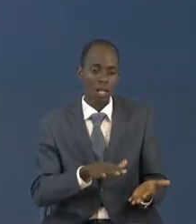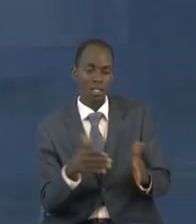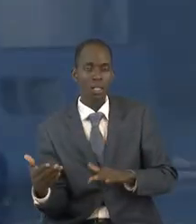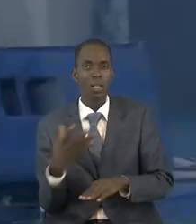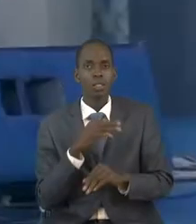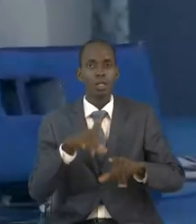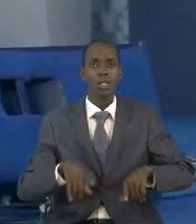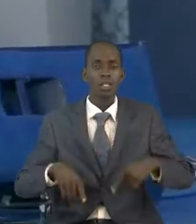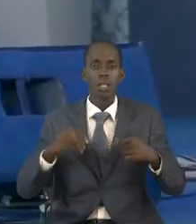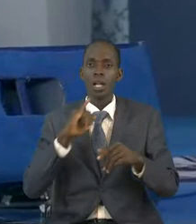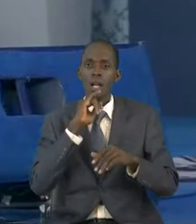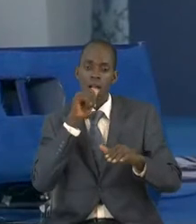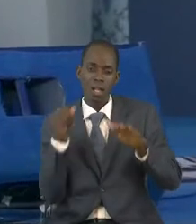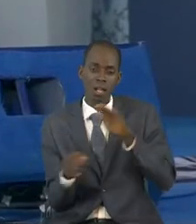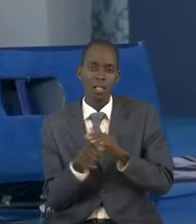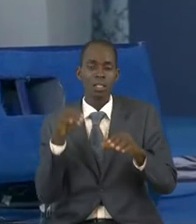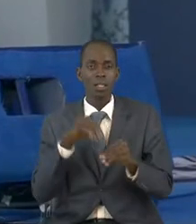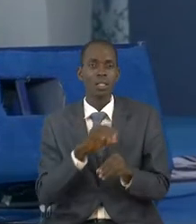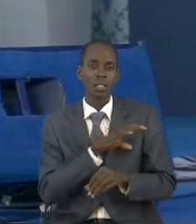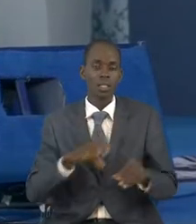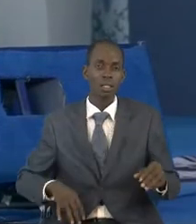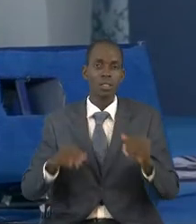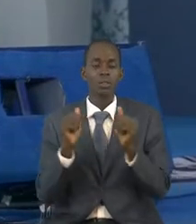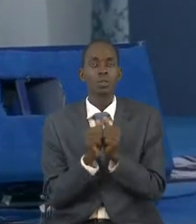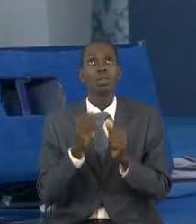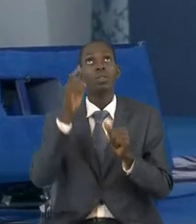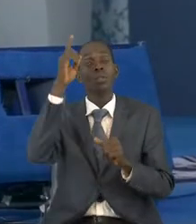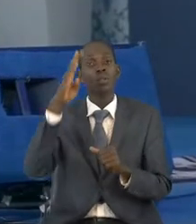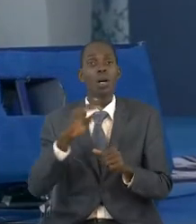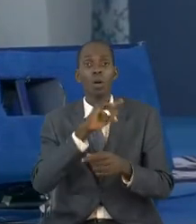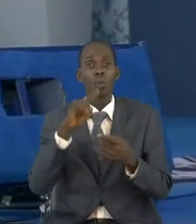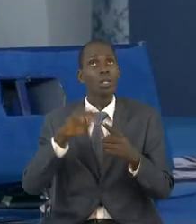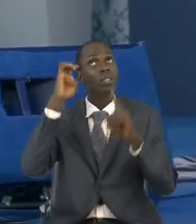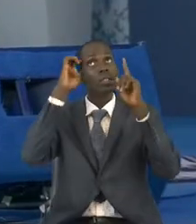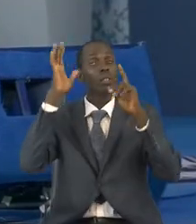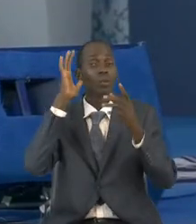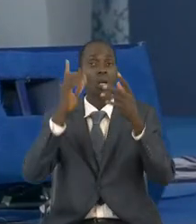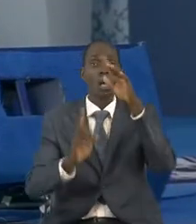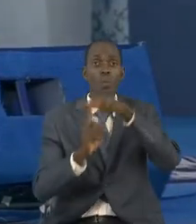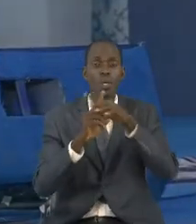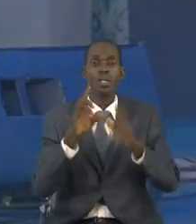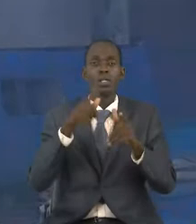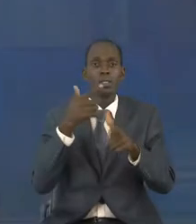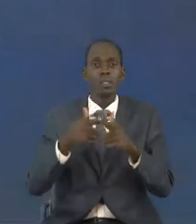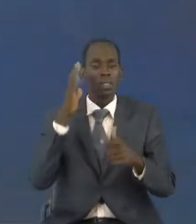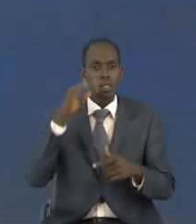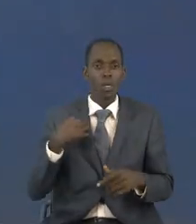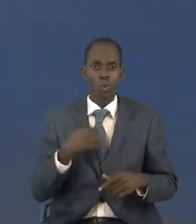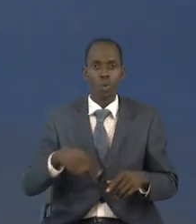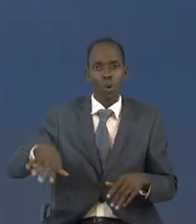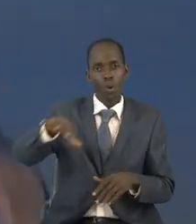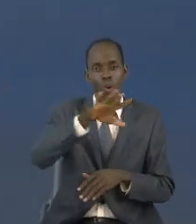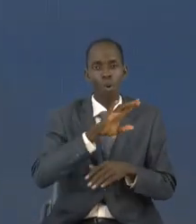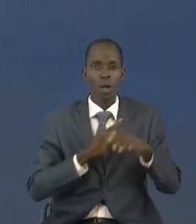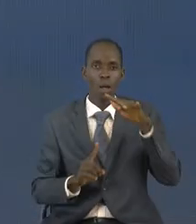hid with Christ in God. And when he shall appear, then shall we also appear with him, and his